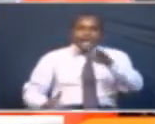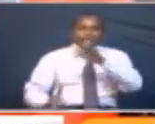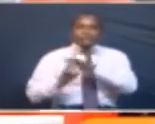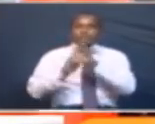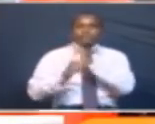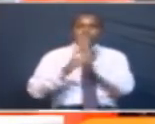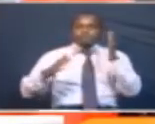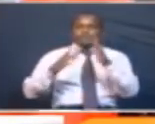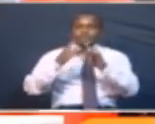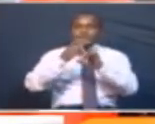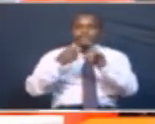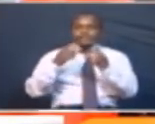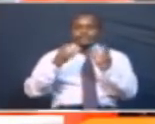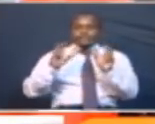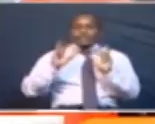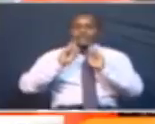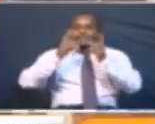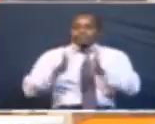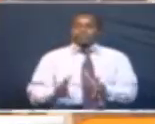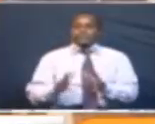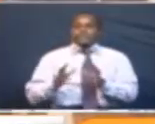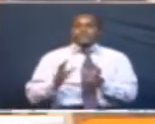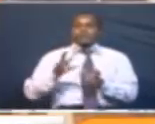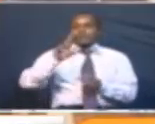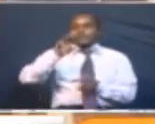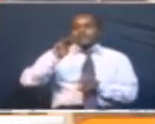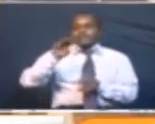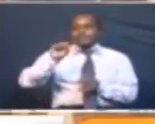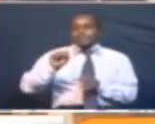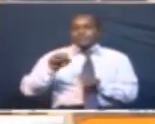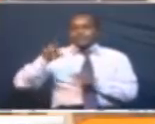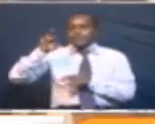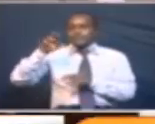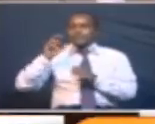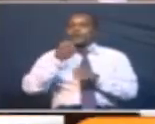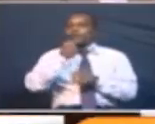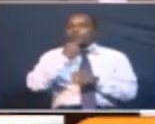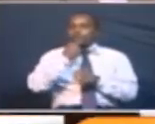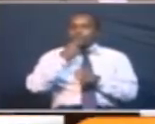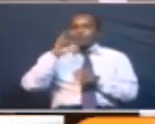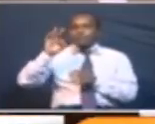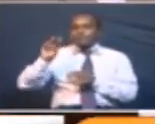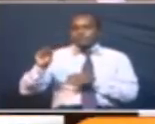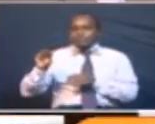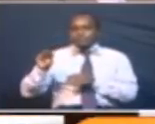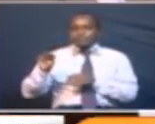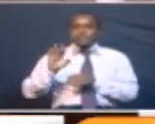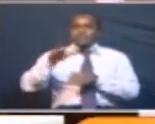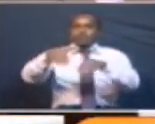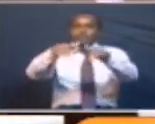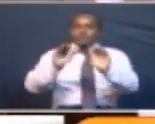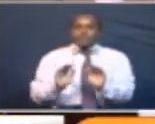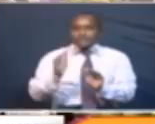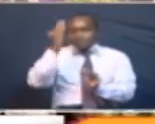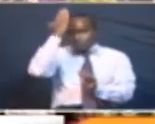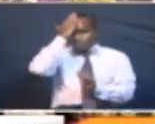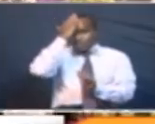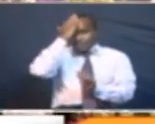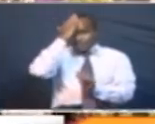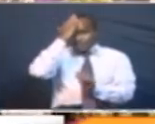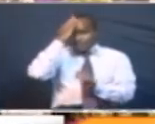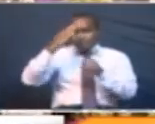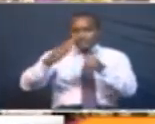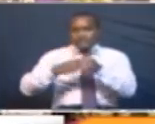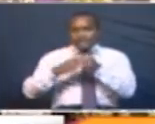a presenter on Royal Media Services Ramogi FM. His body will be laid to rest on Monday, the 9th of